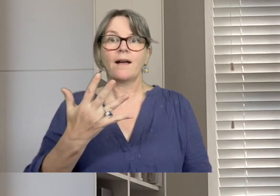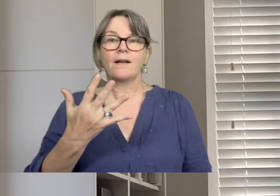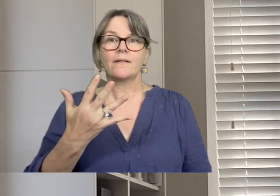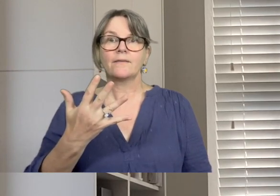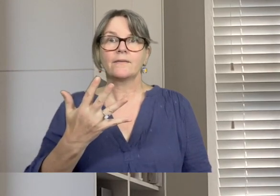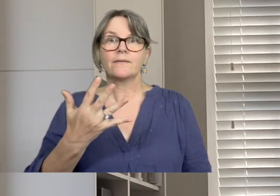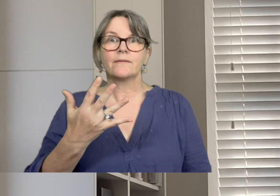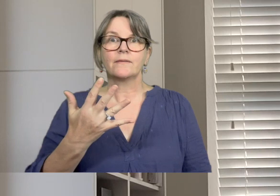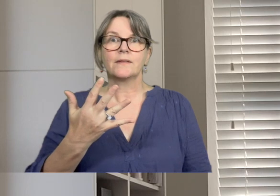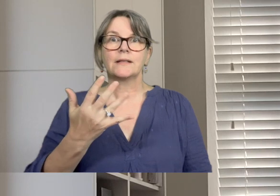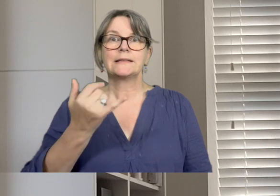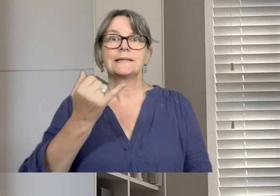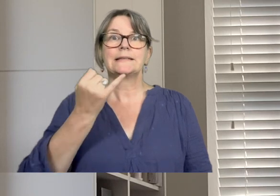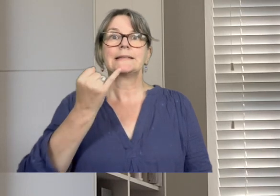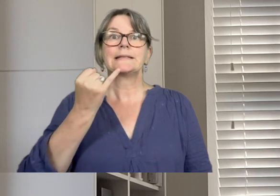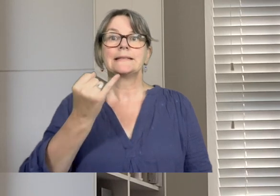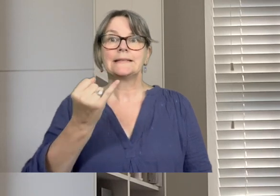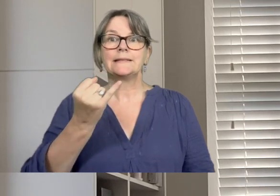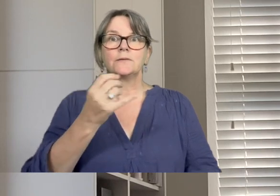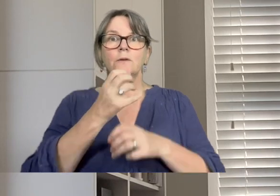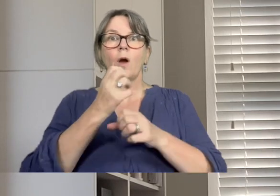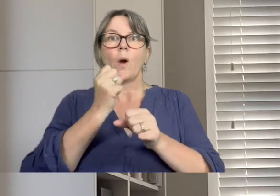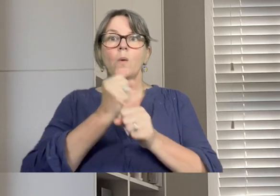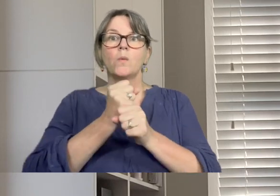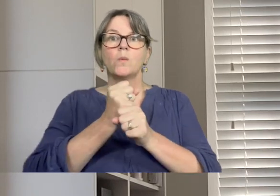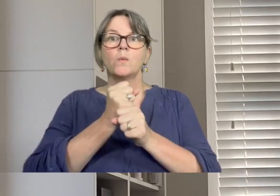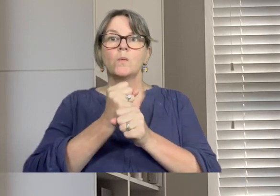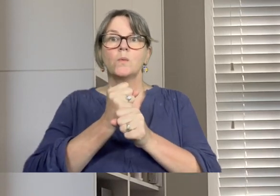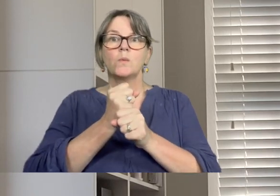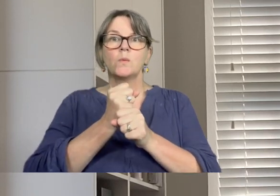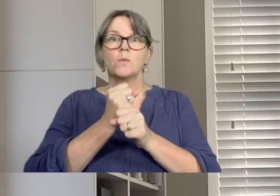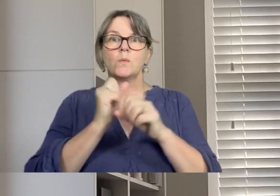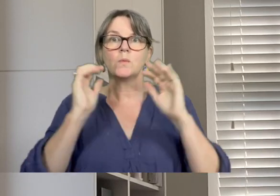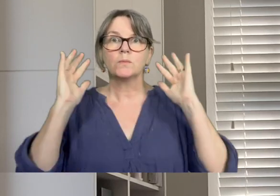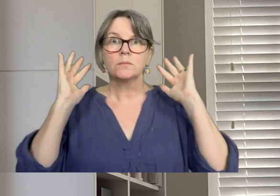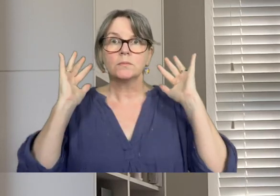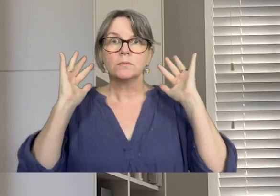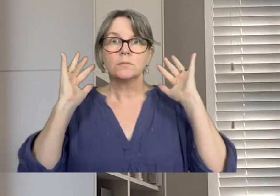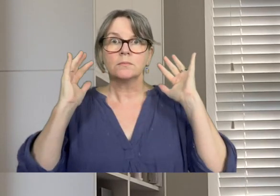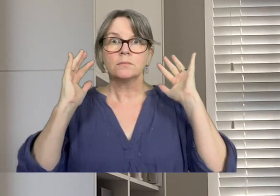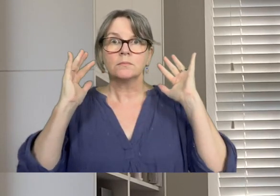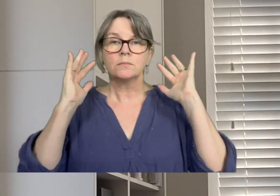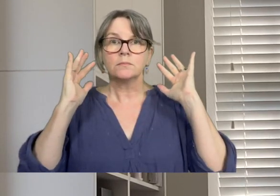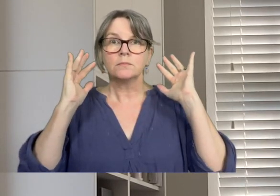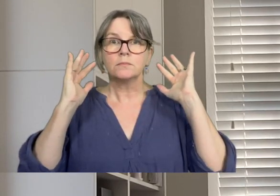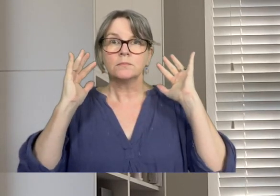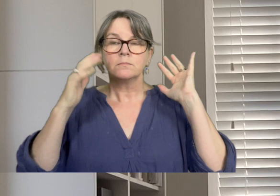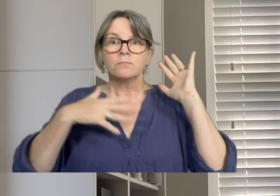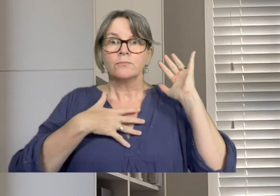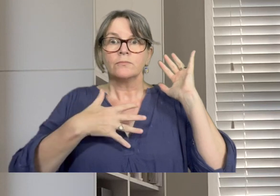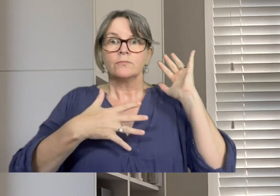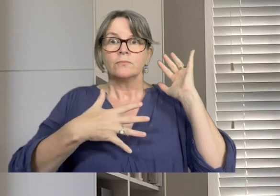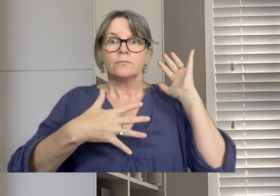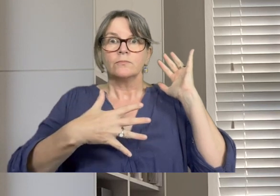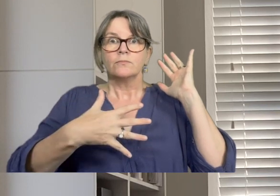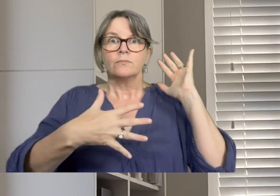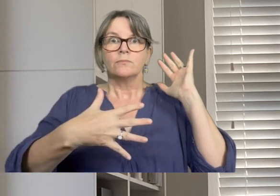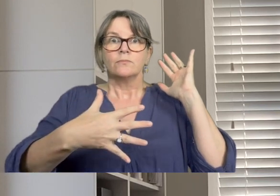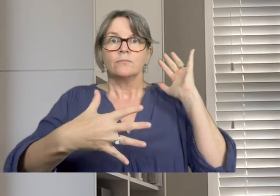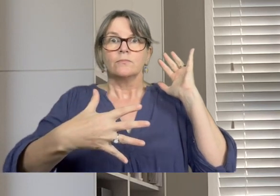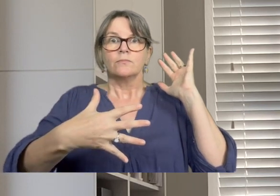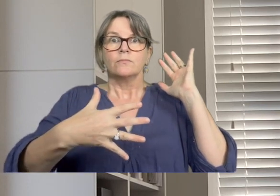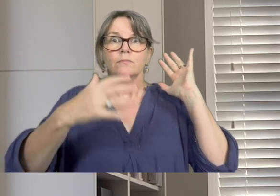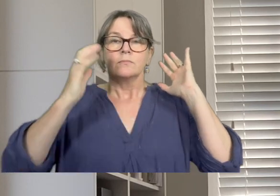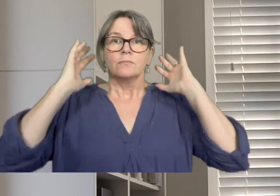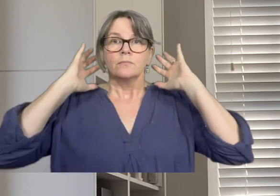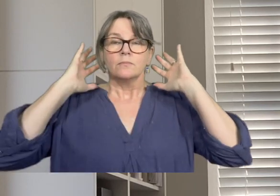5. Up and hold on 6. And hold. We're going to breathe here. Check in with that tail, heavy into the mat.